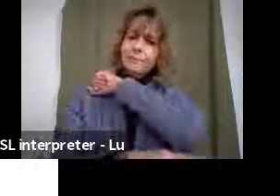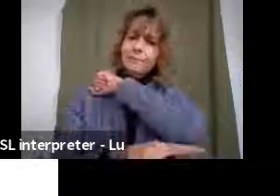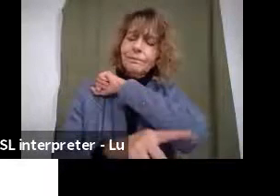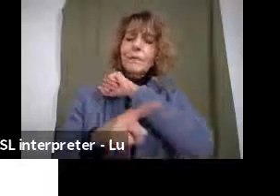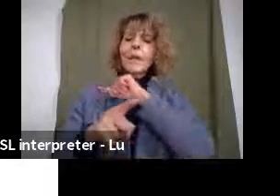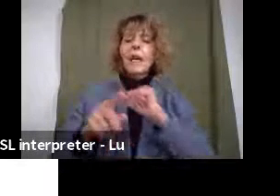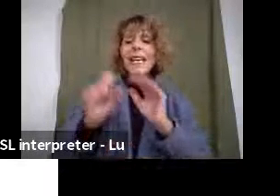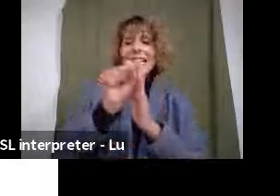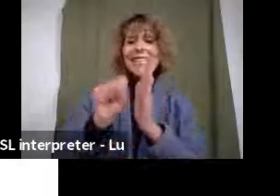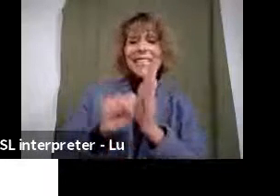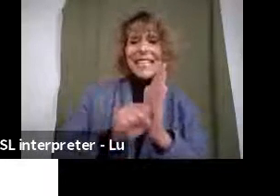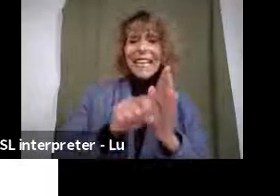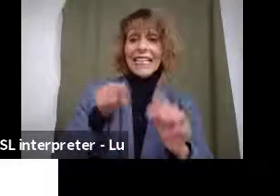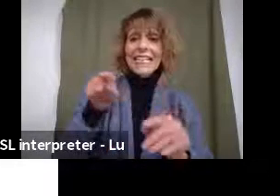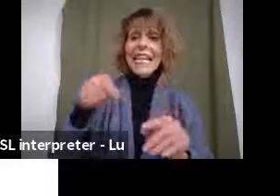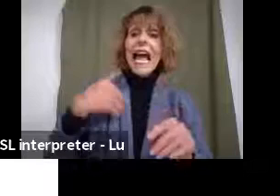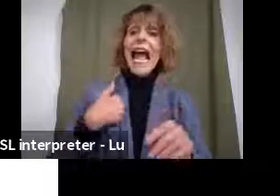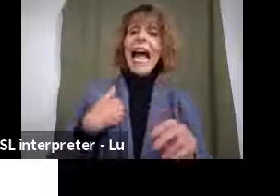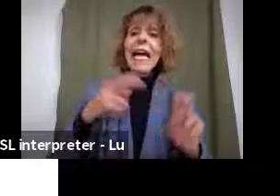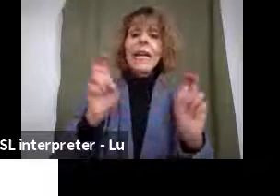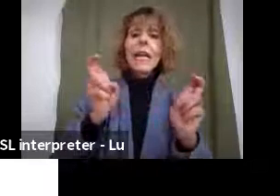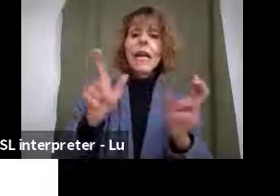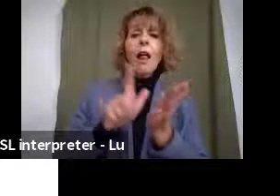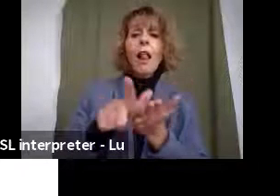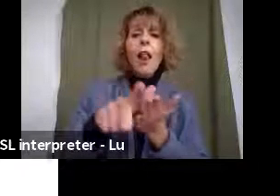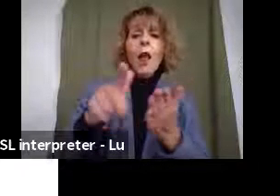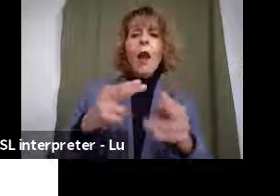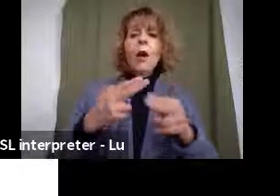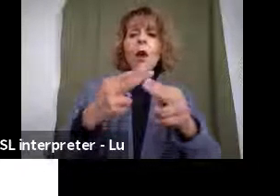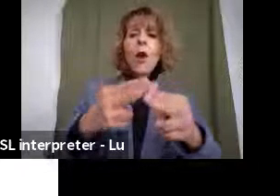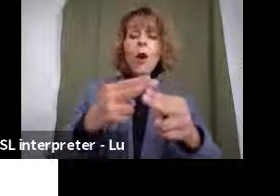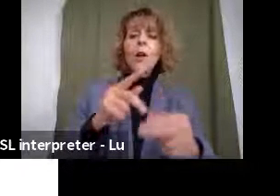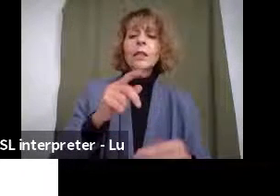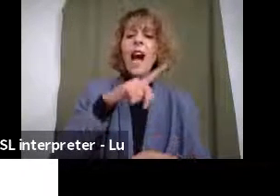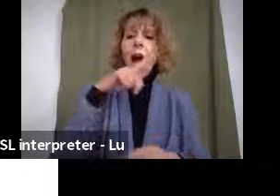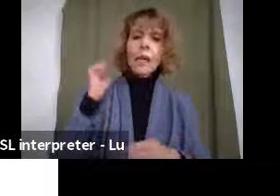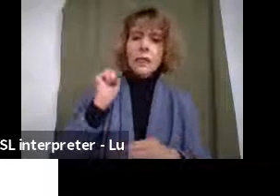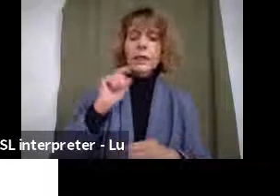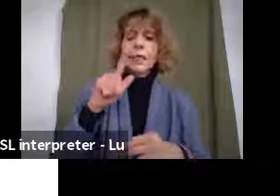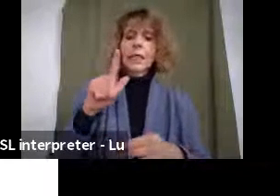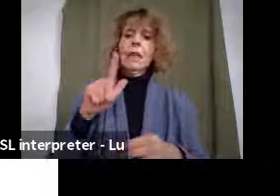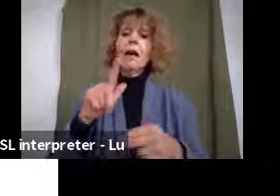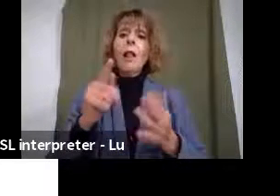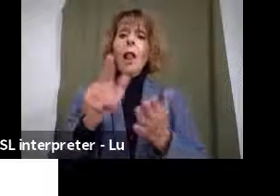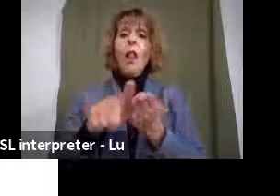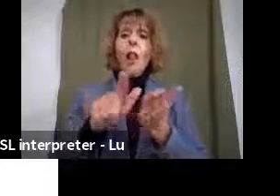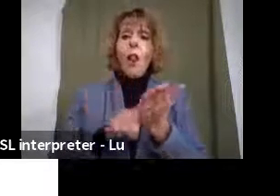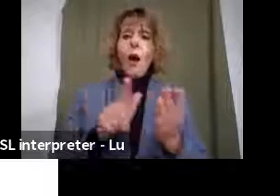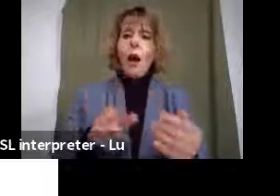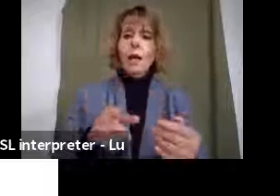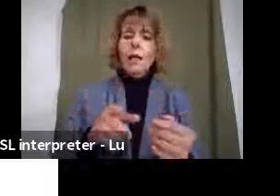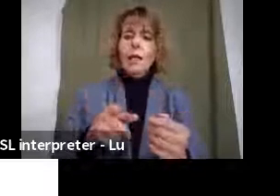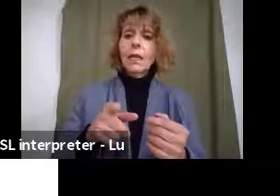go out in public as this man with cerebral palsy was arrested at a